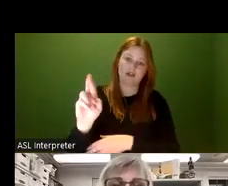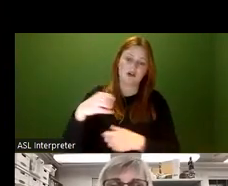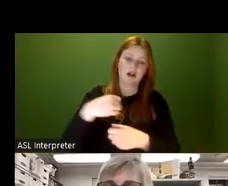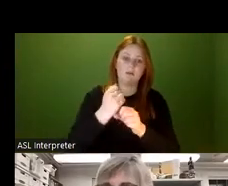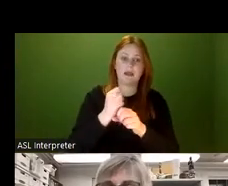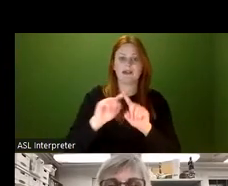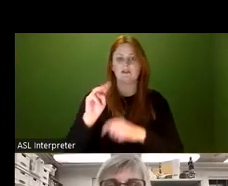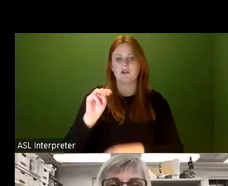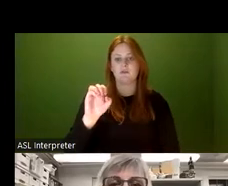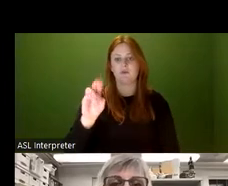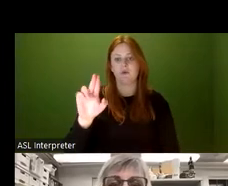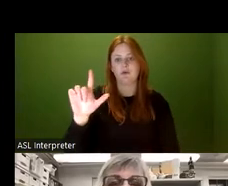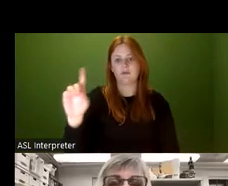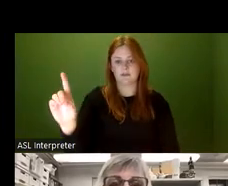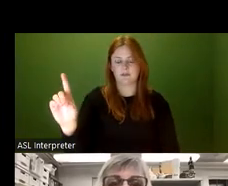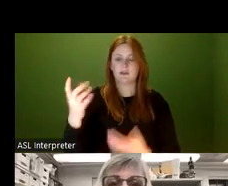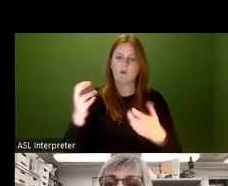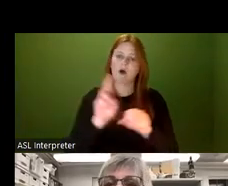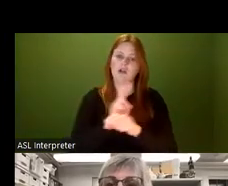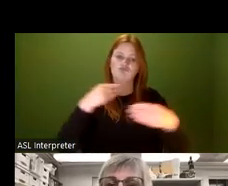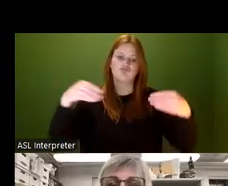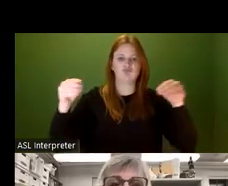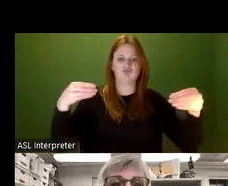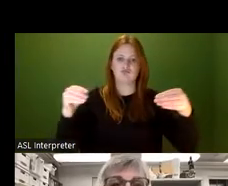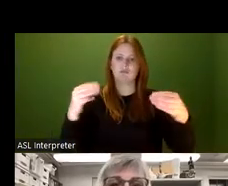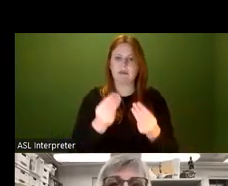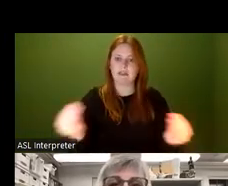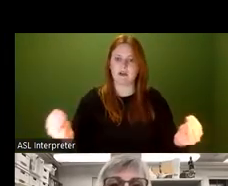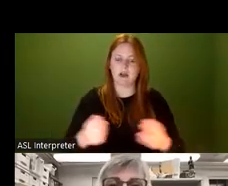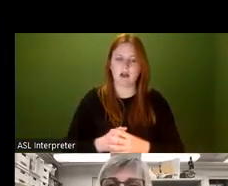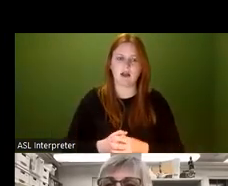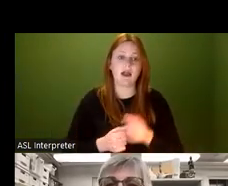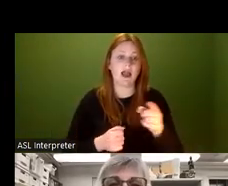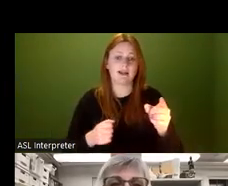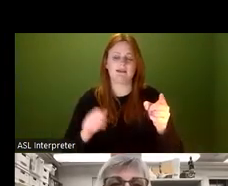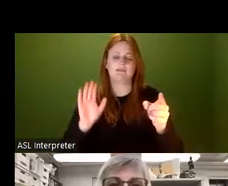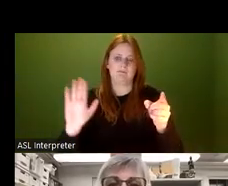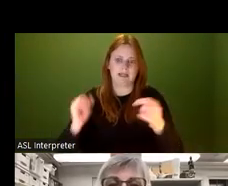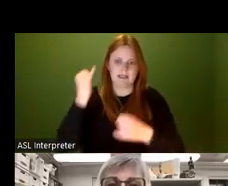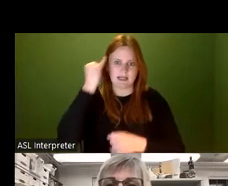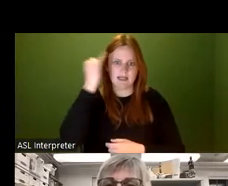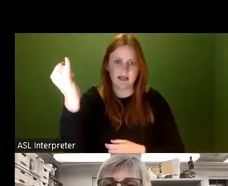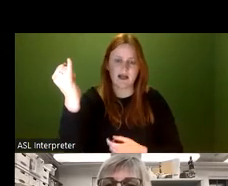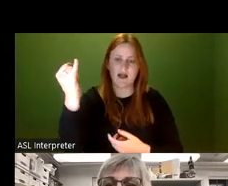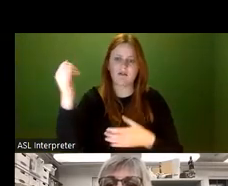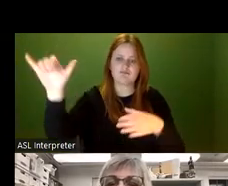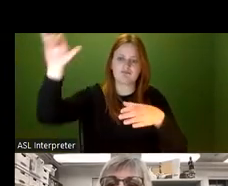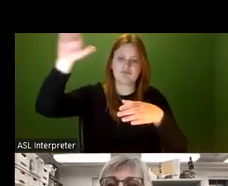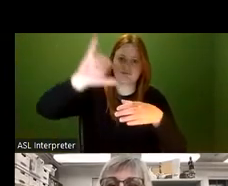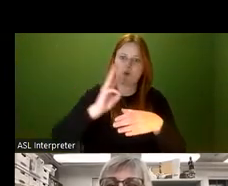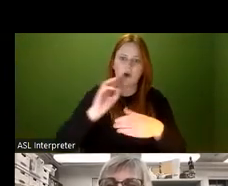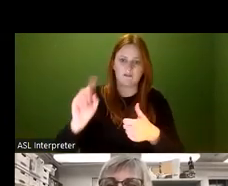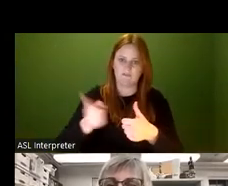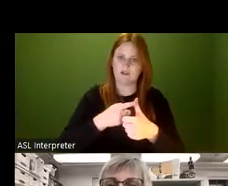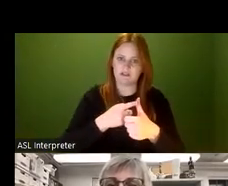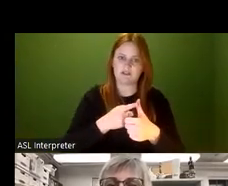to use a kind of malleable material for that. And he had this brilliant idea of filling them with water first. And